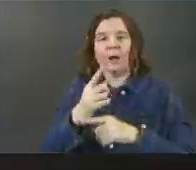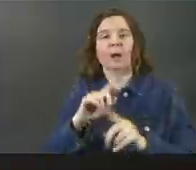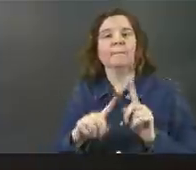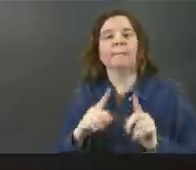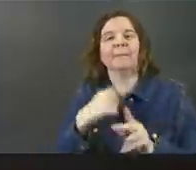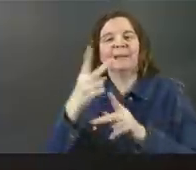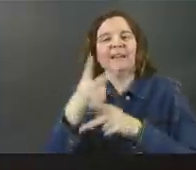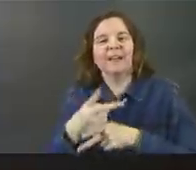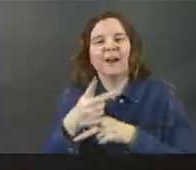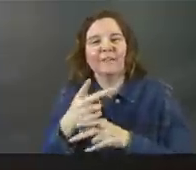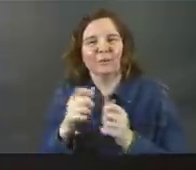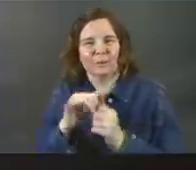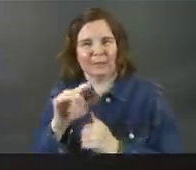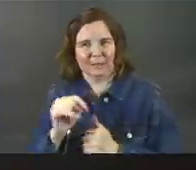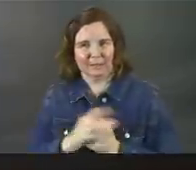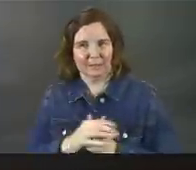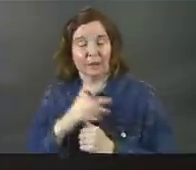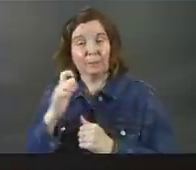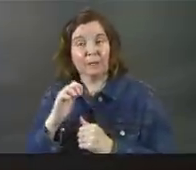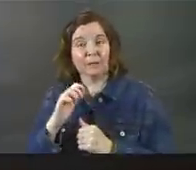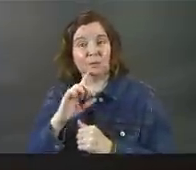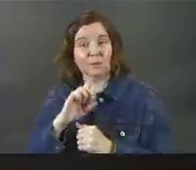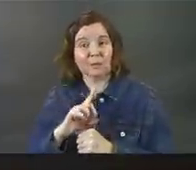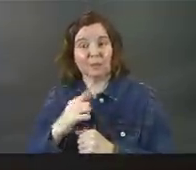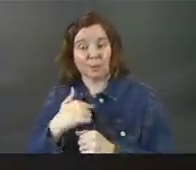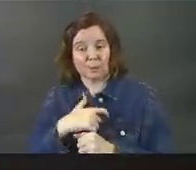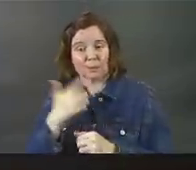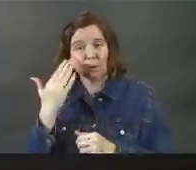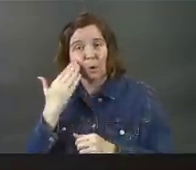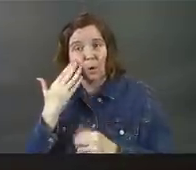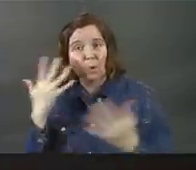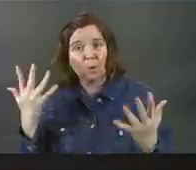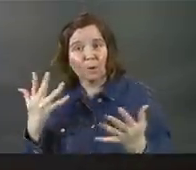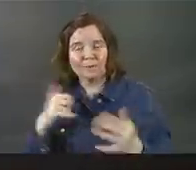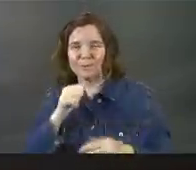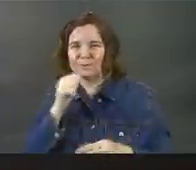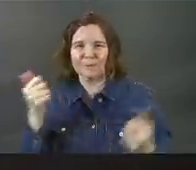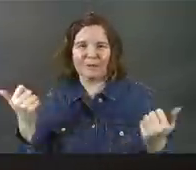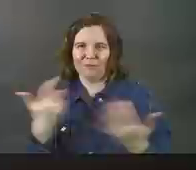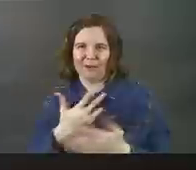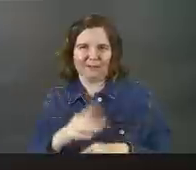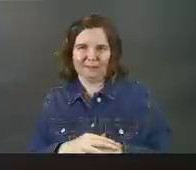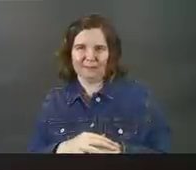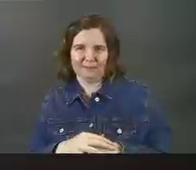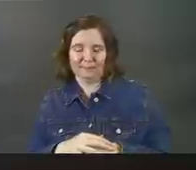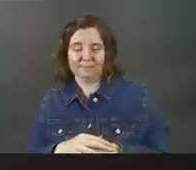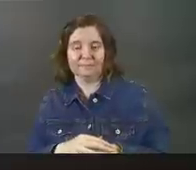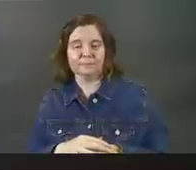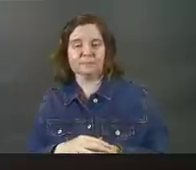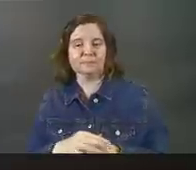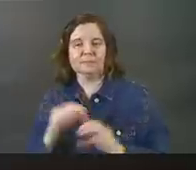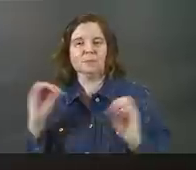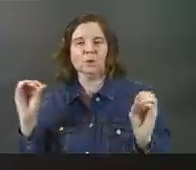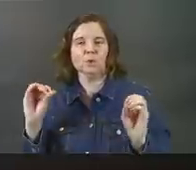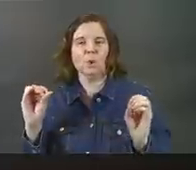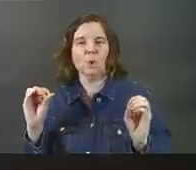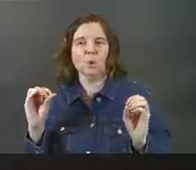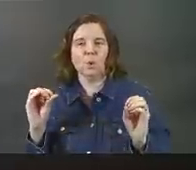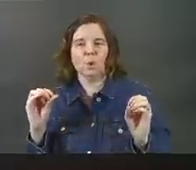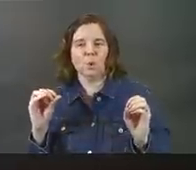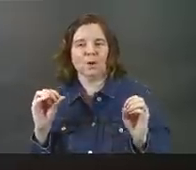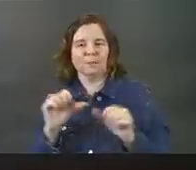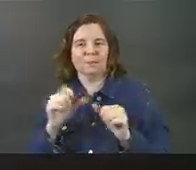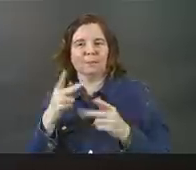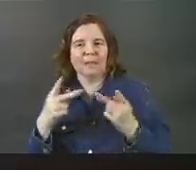Like, be careful with it. Because ultimately, what we need to know is that we should not be afraid. Right? There's no room for